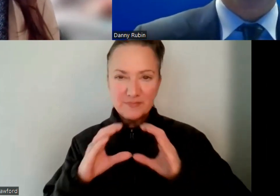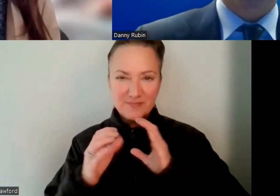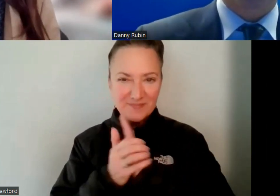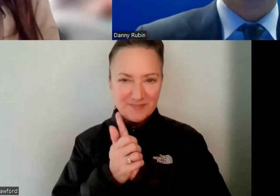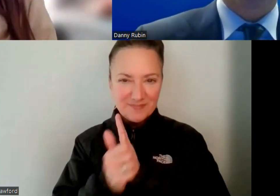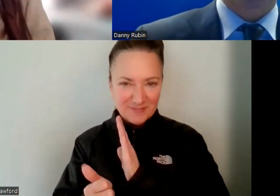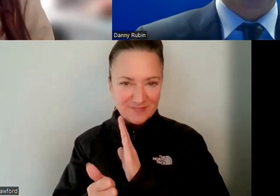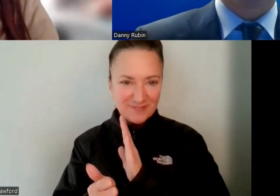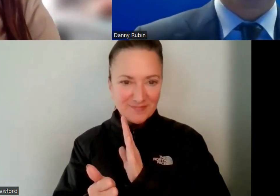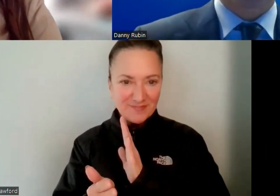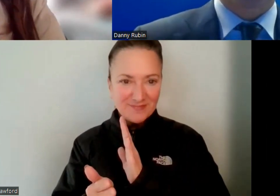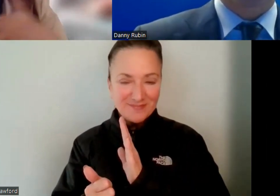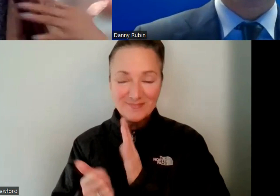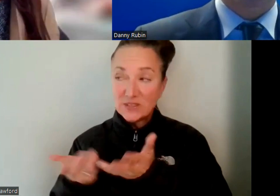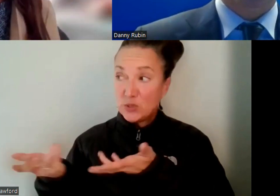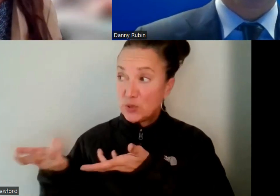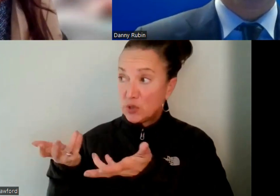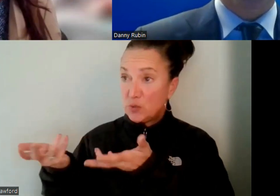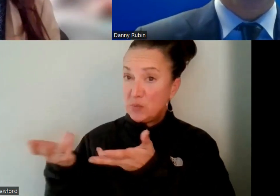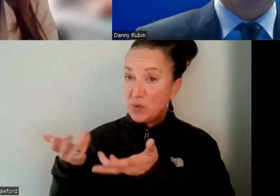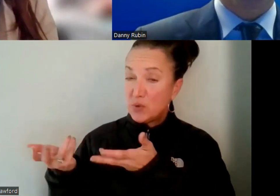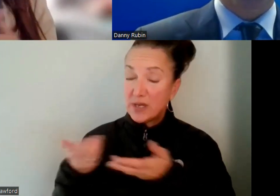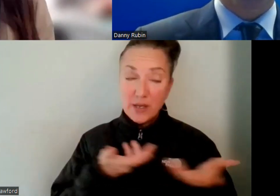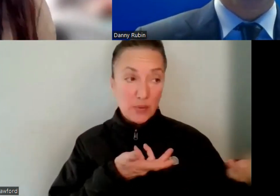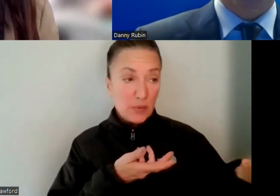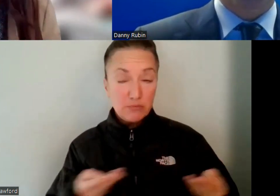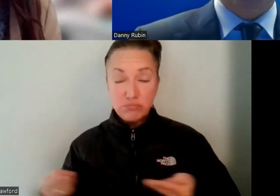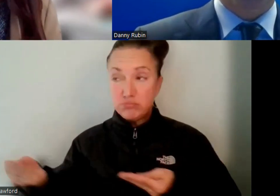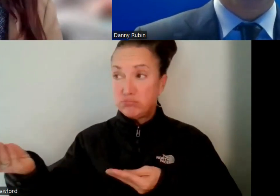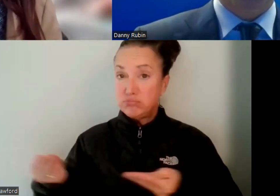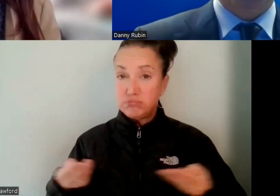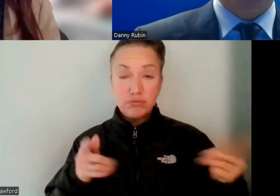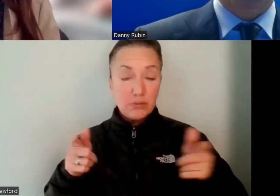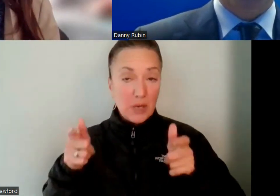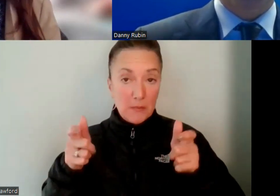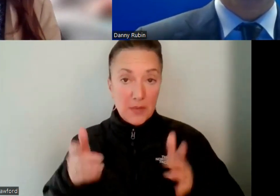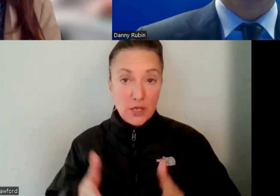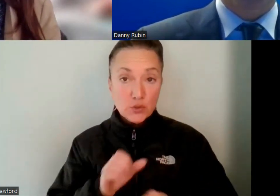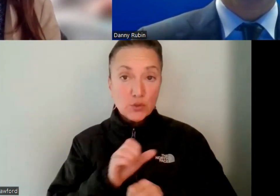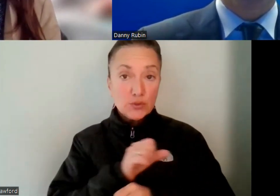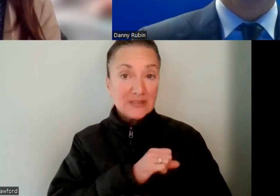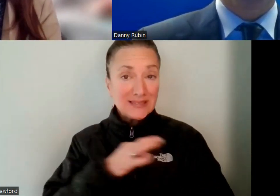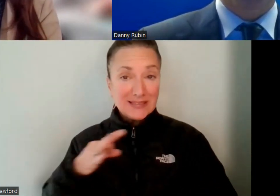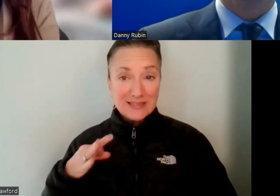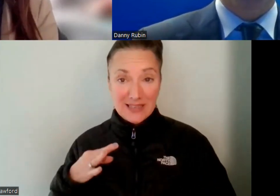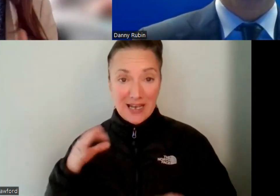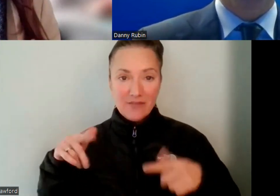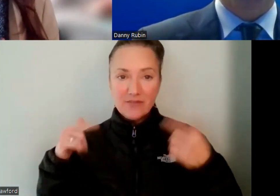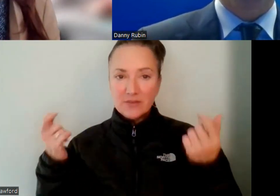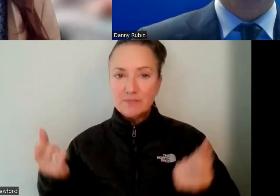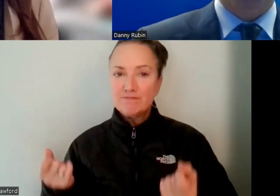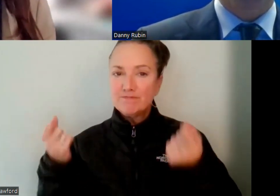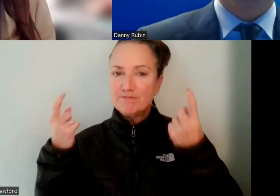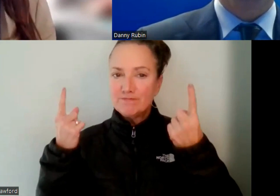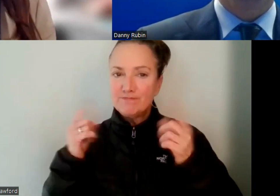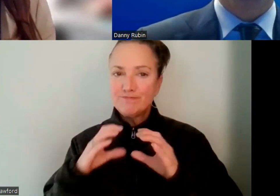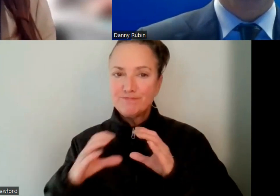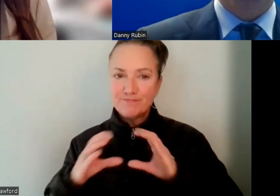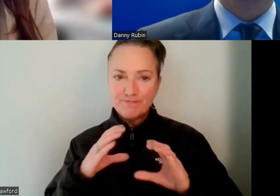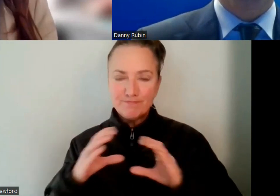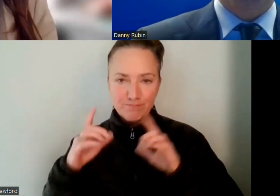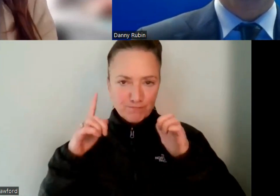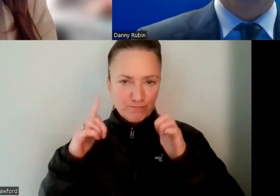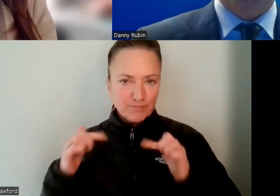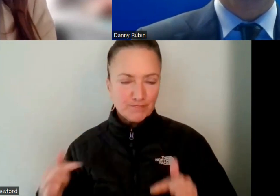how to talk to your coworkers, your employer, your managers, and make sure that you have that different communication styles as